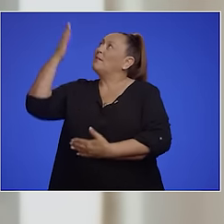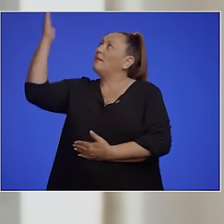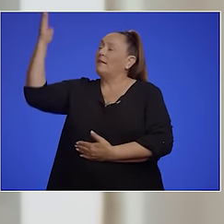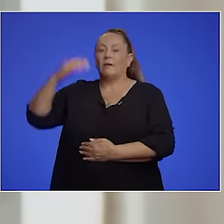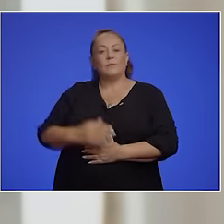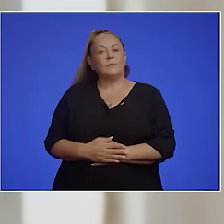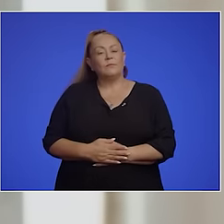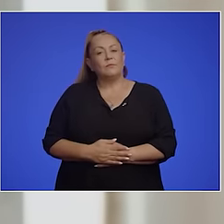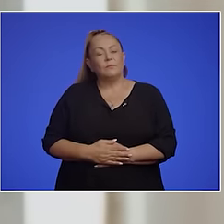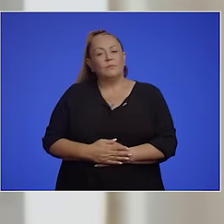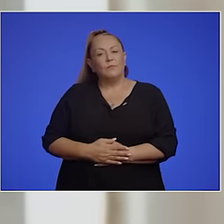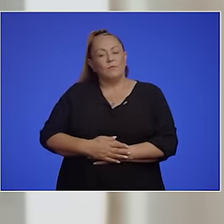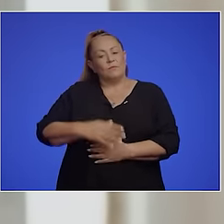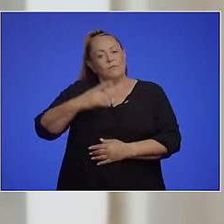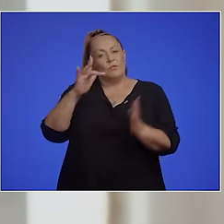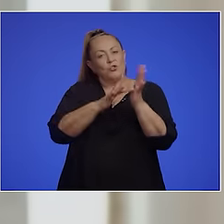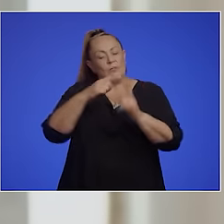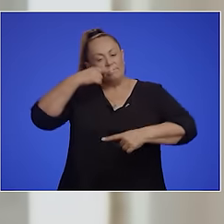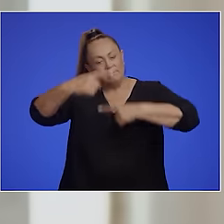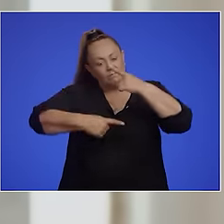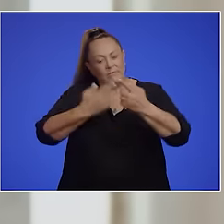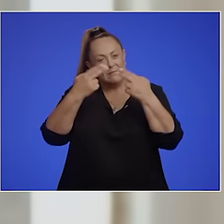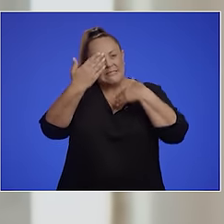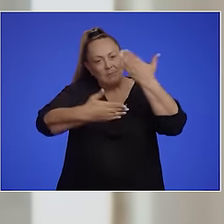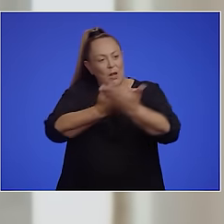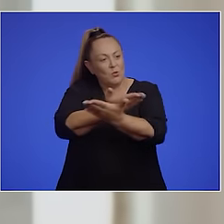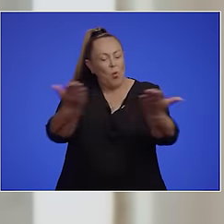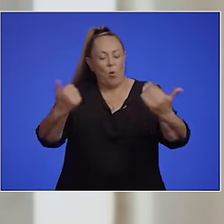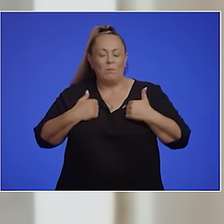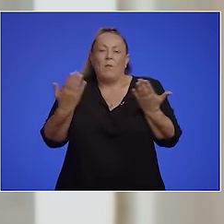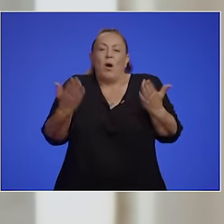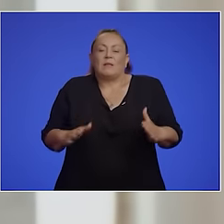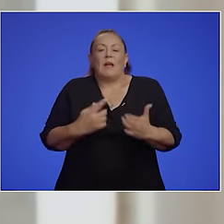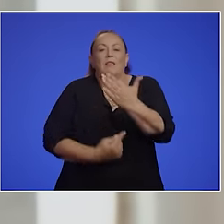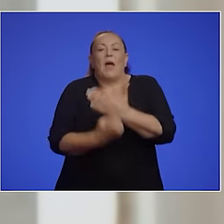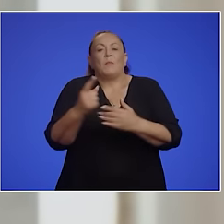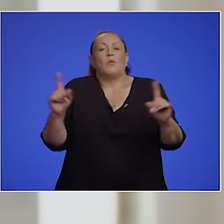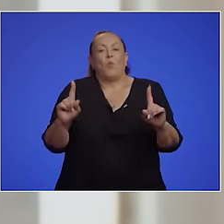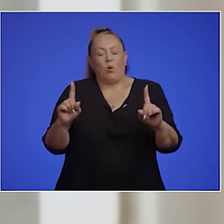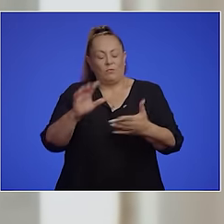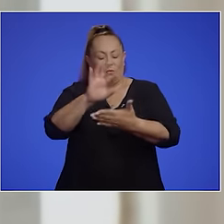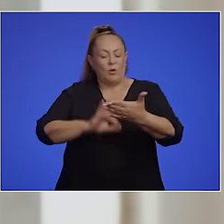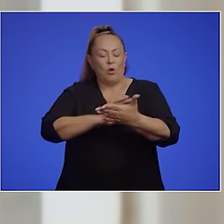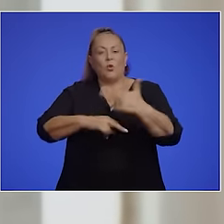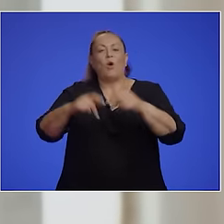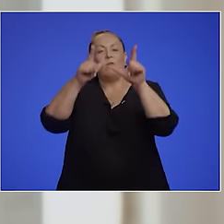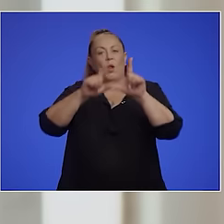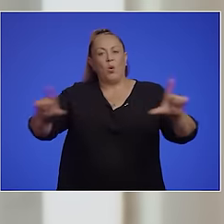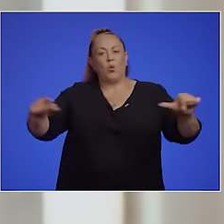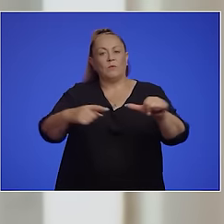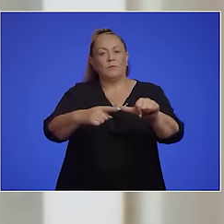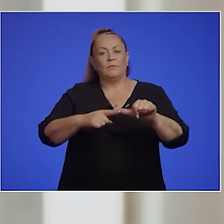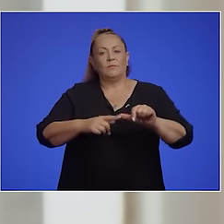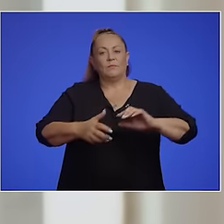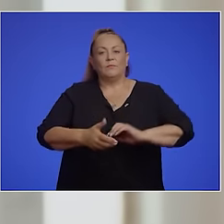By these words, he indicated the kind of death he will die. The Gospel of the Lord. Praise to